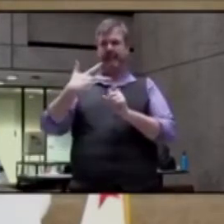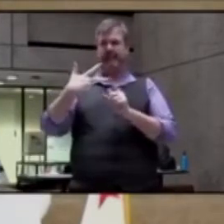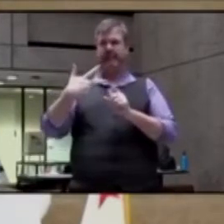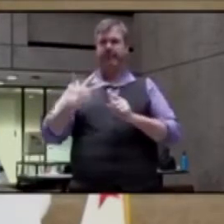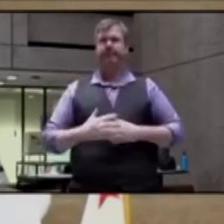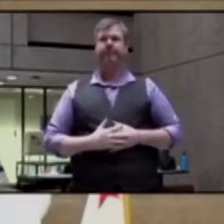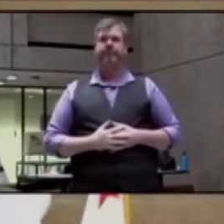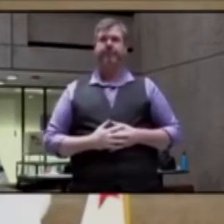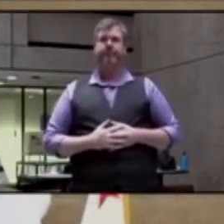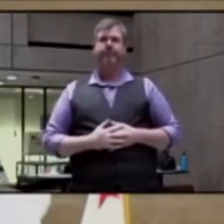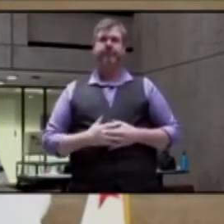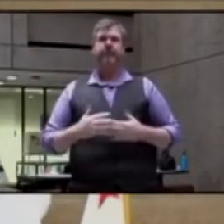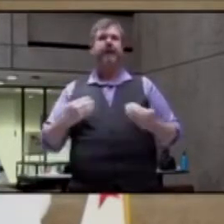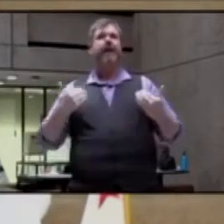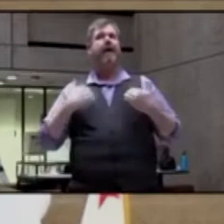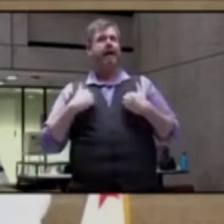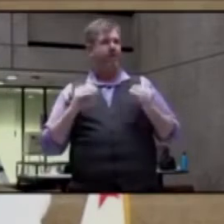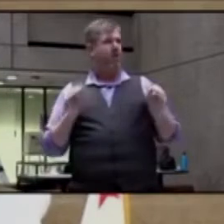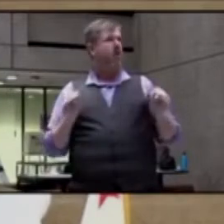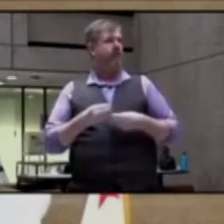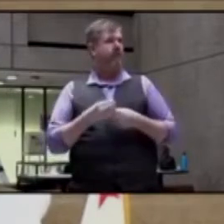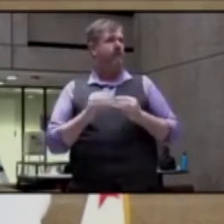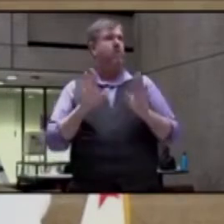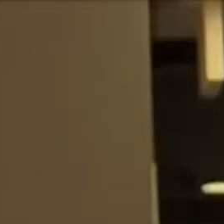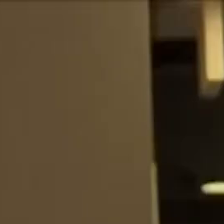office opened on Monday for early